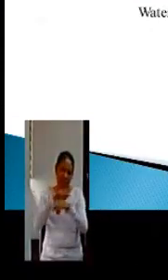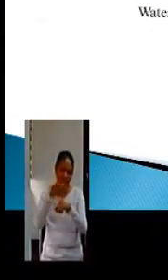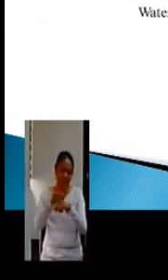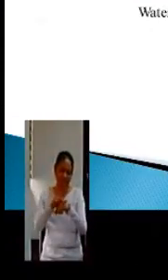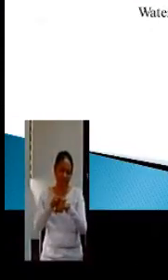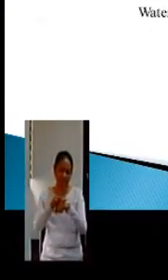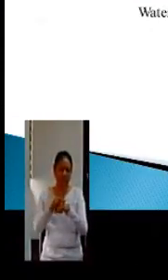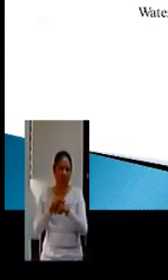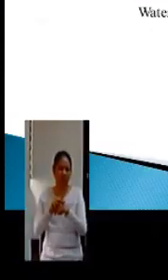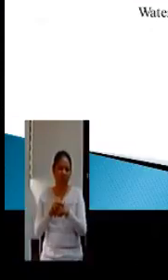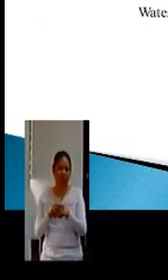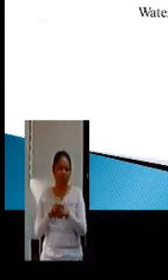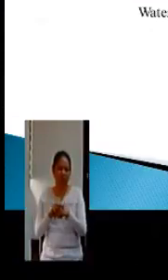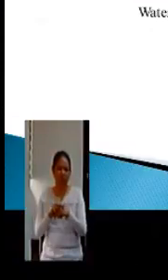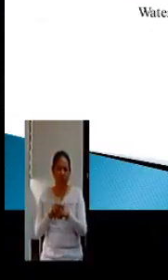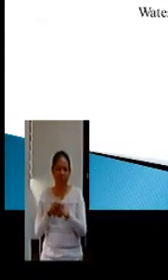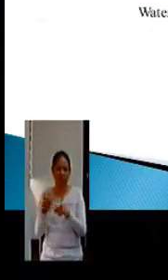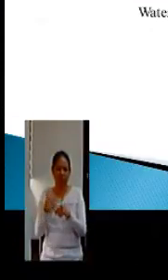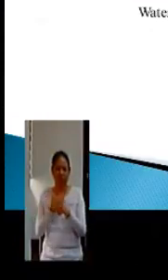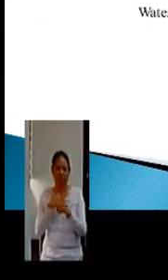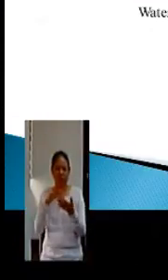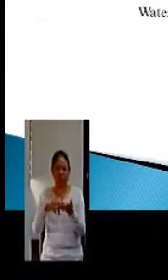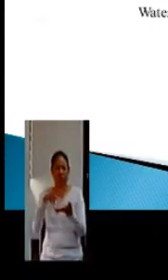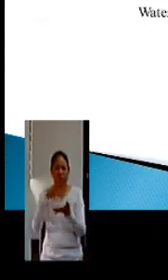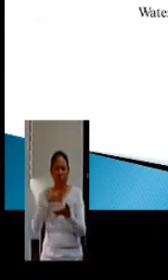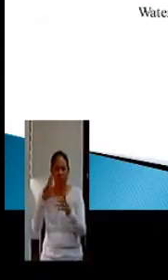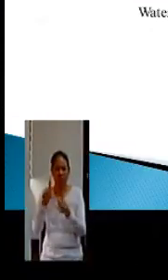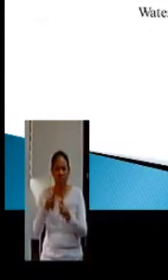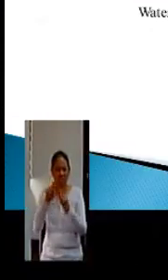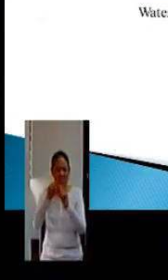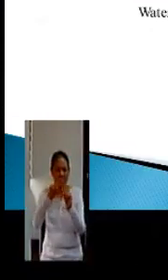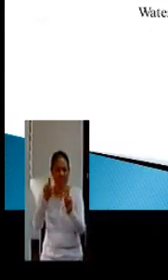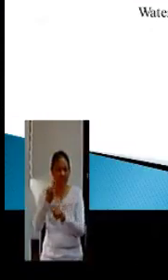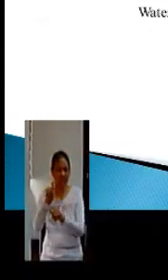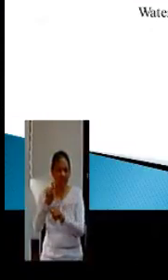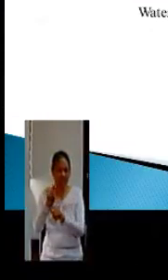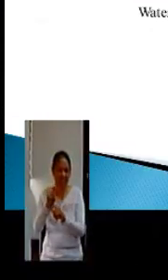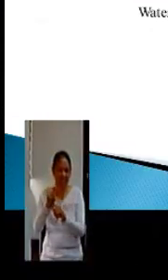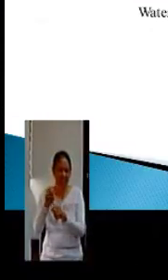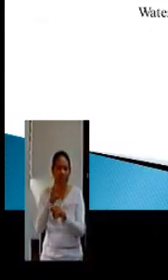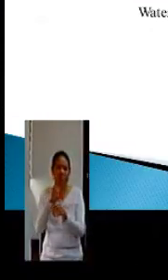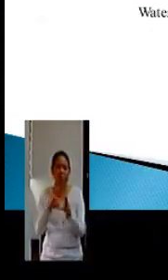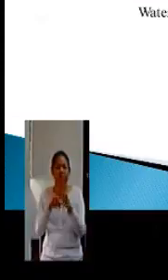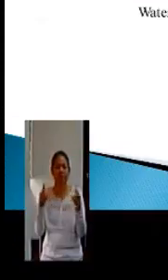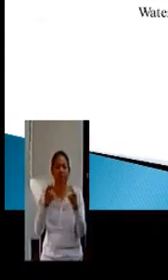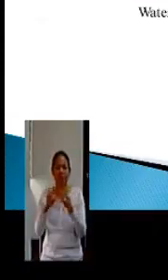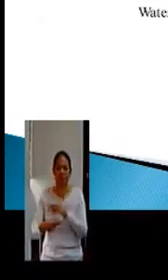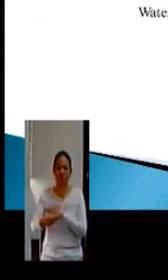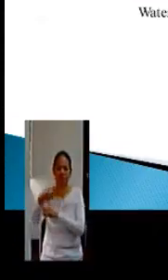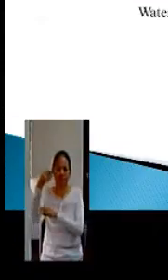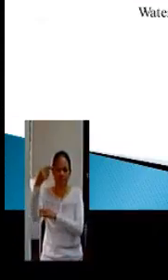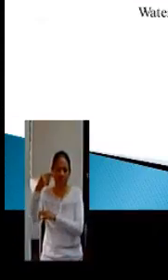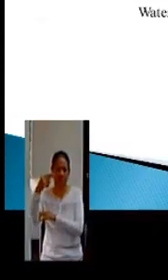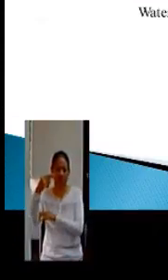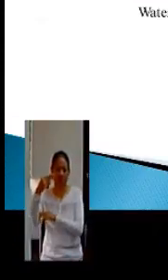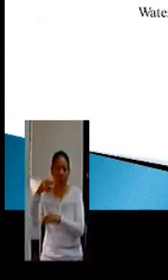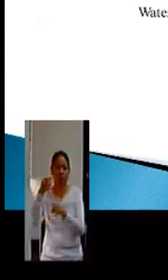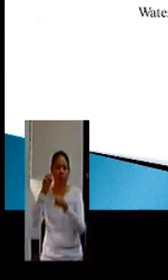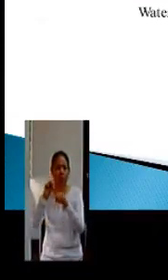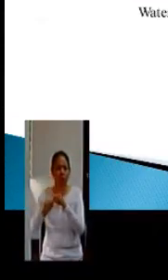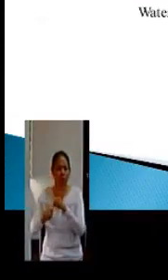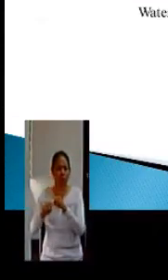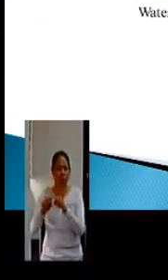gentlemen, our rice terraces is not lowland, it's in the mountain. Mataas yan. So the tendency is babagsak sa